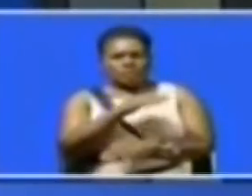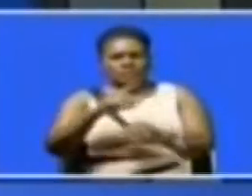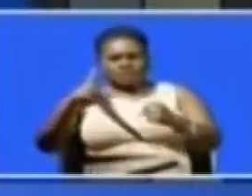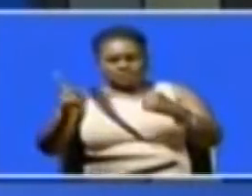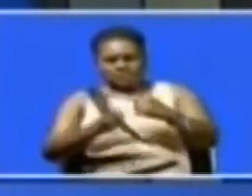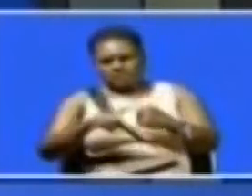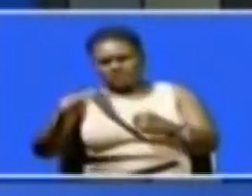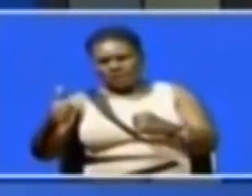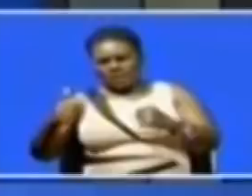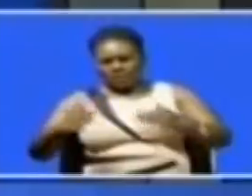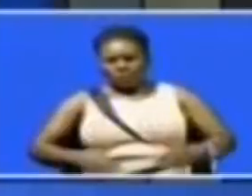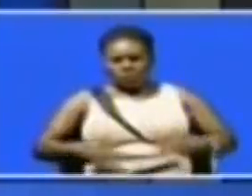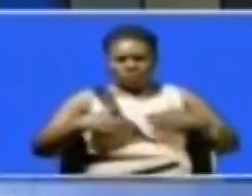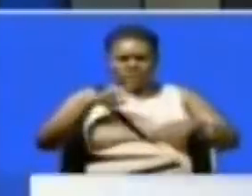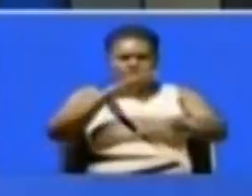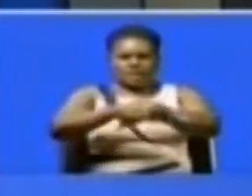other bodies were found at the scene